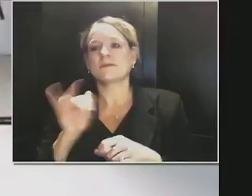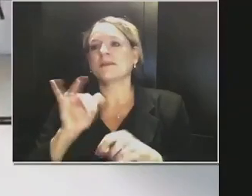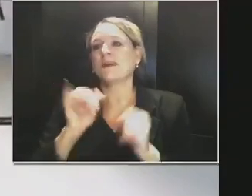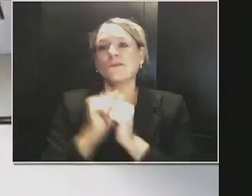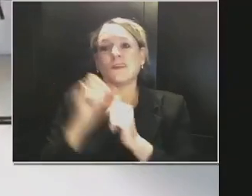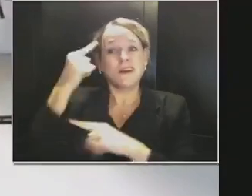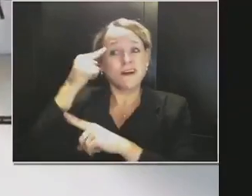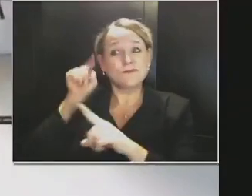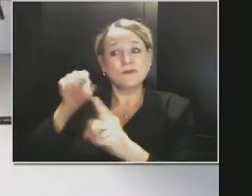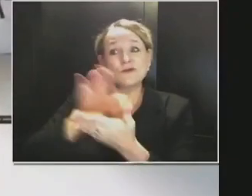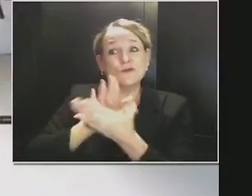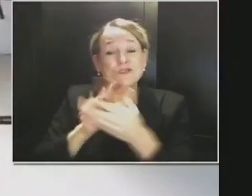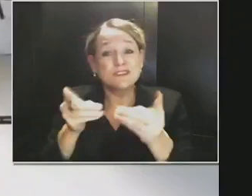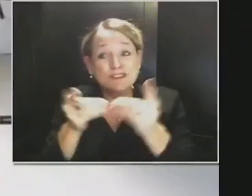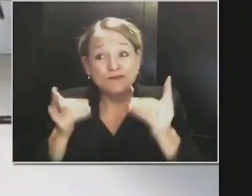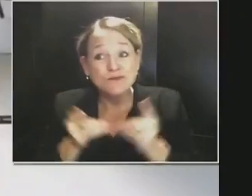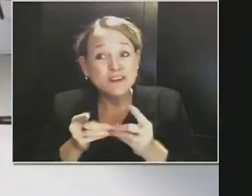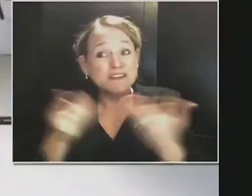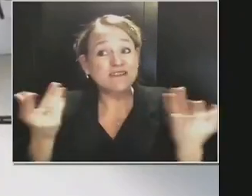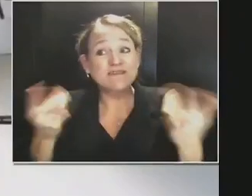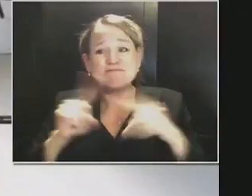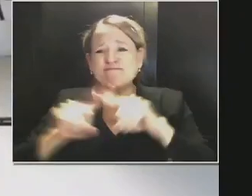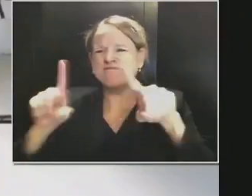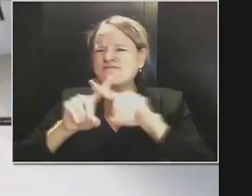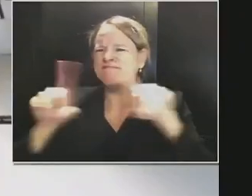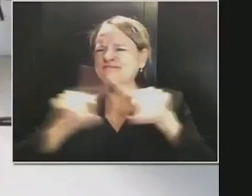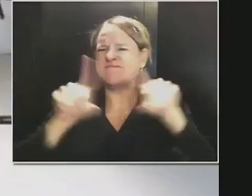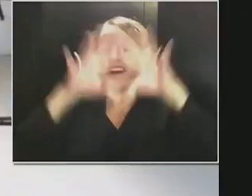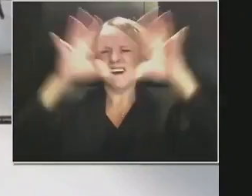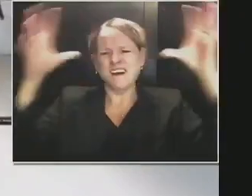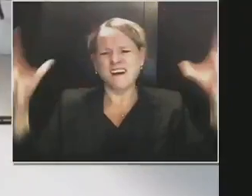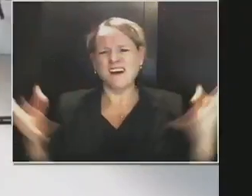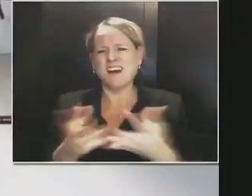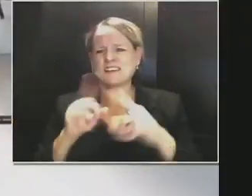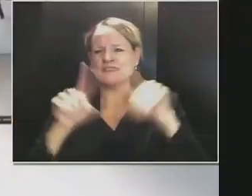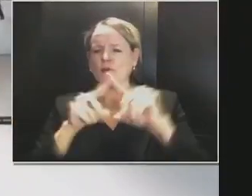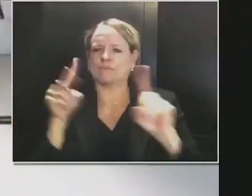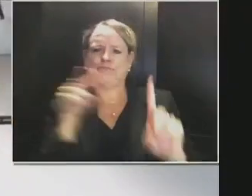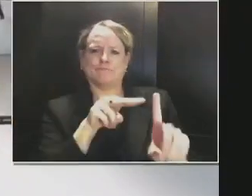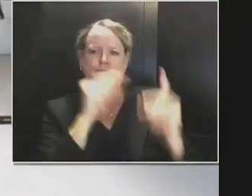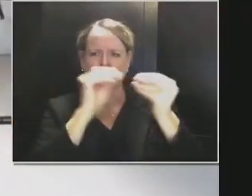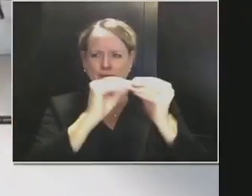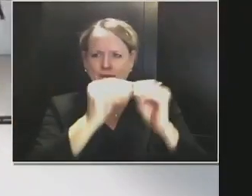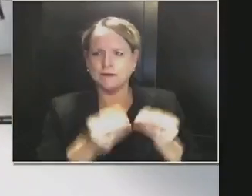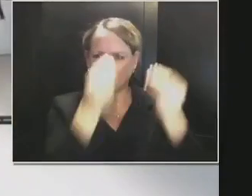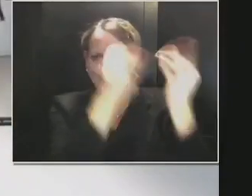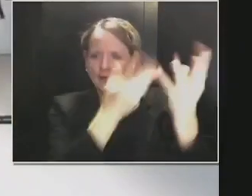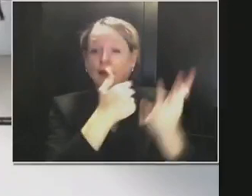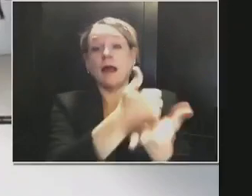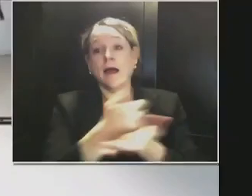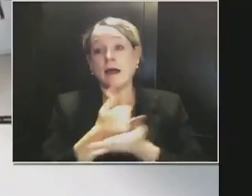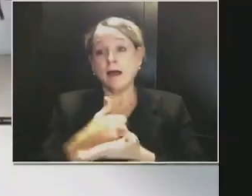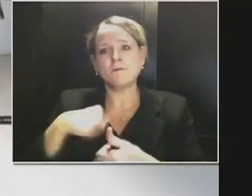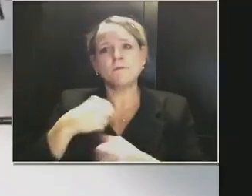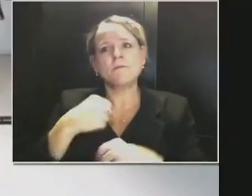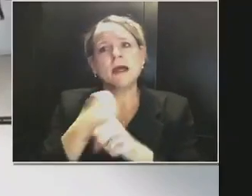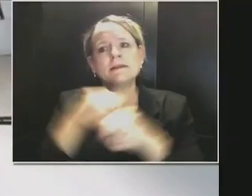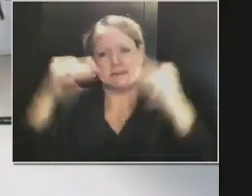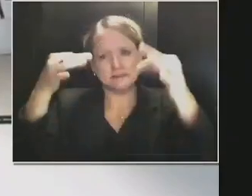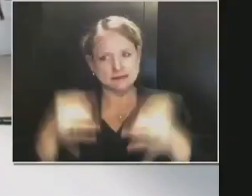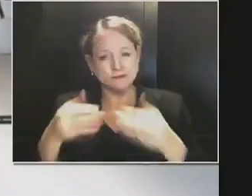So during a public health crisis, a well-informed public is a safer one. And we want you to have all the information you need